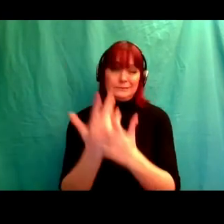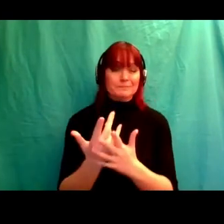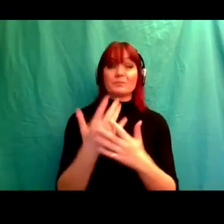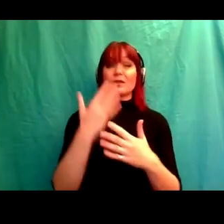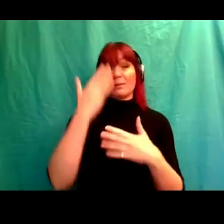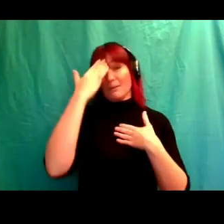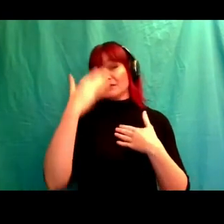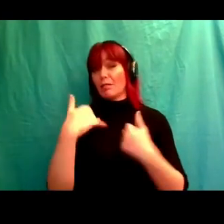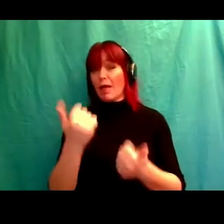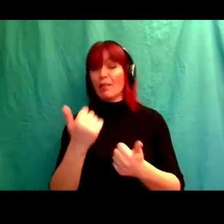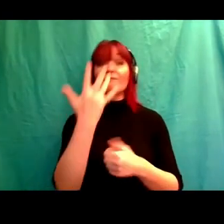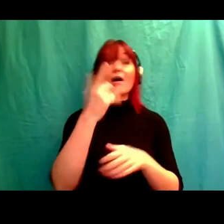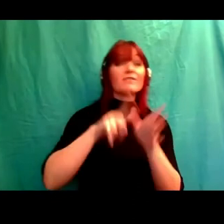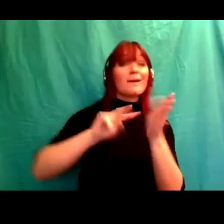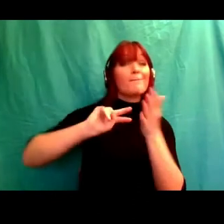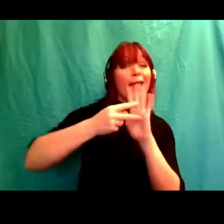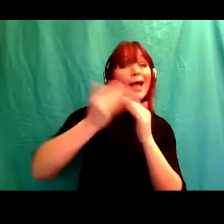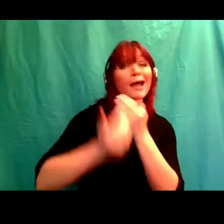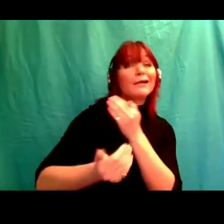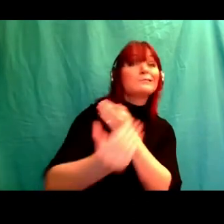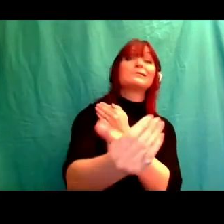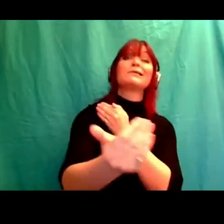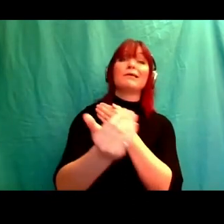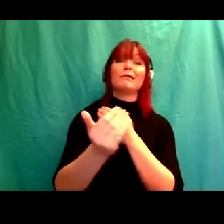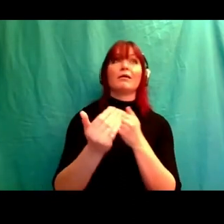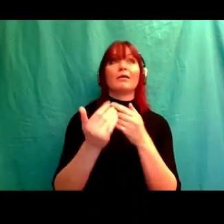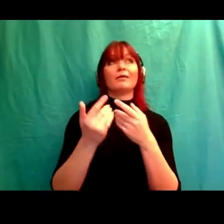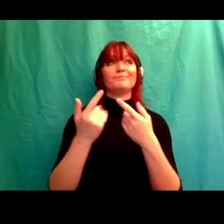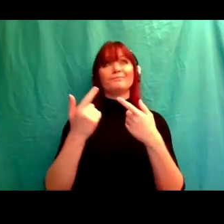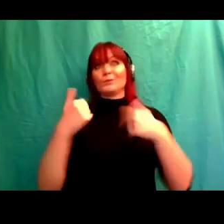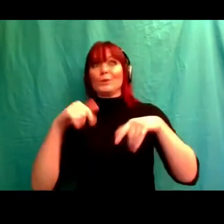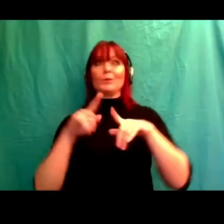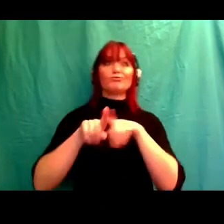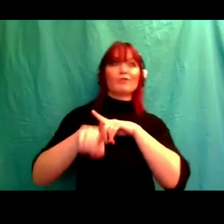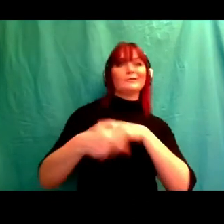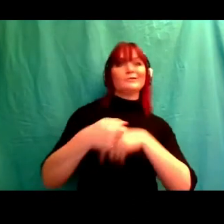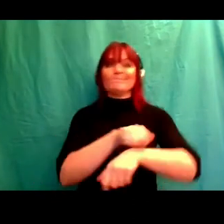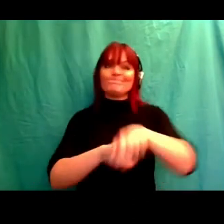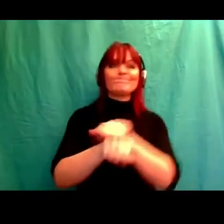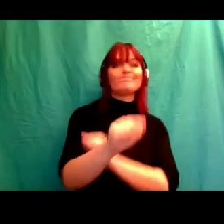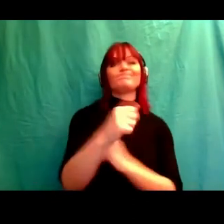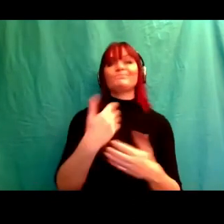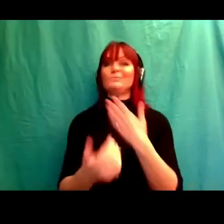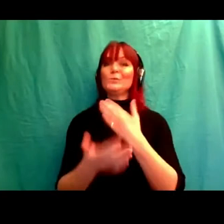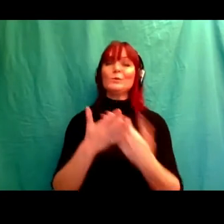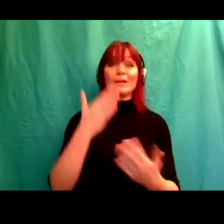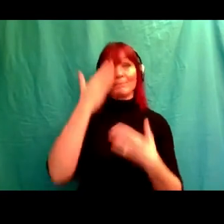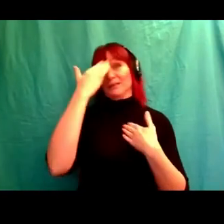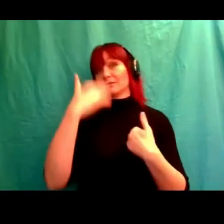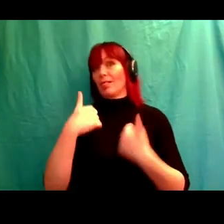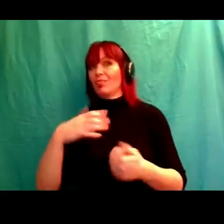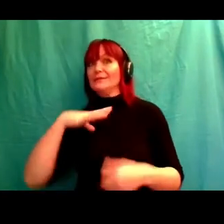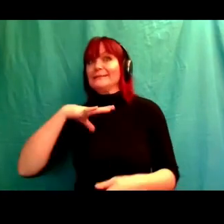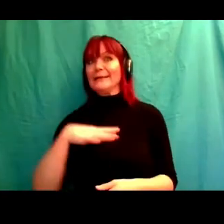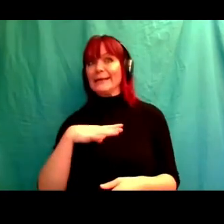5-year plan, which was really the first serious attempt at addressing mental health need in a systematic way since the National Service